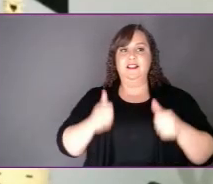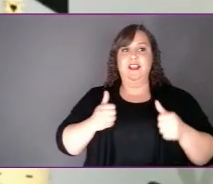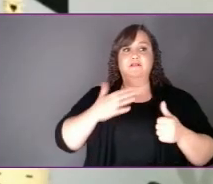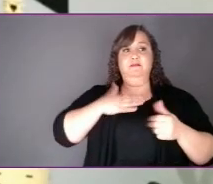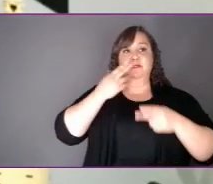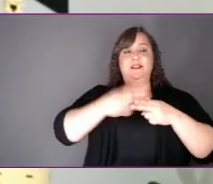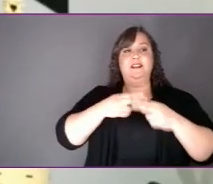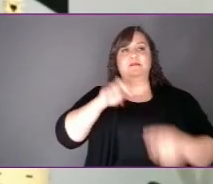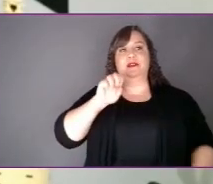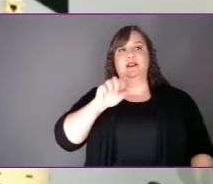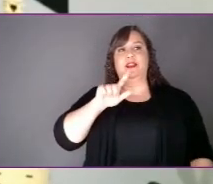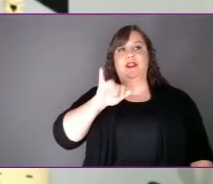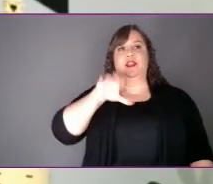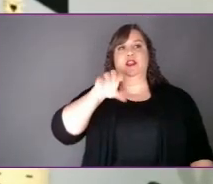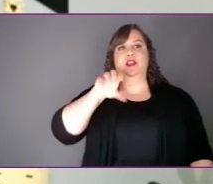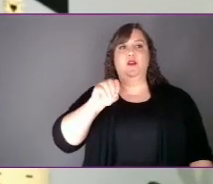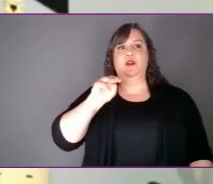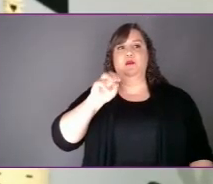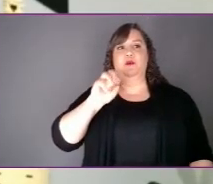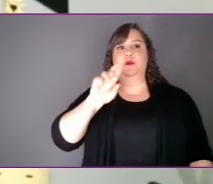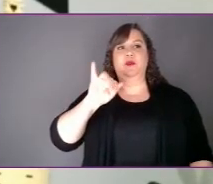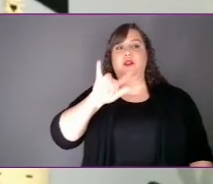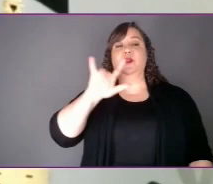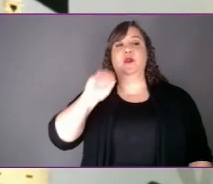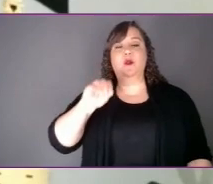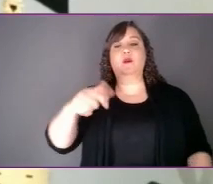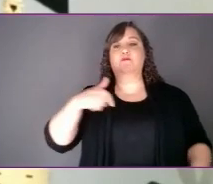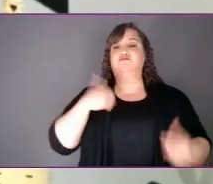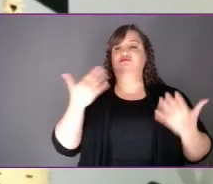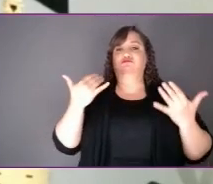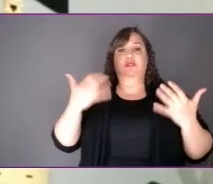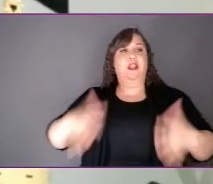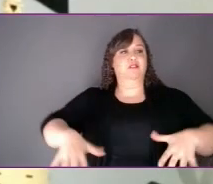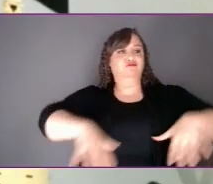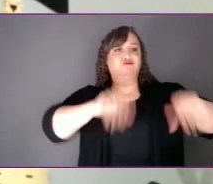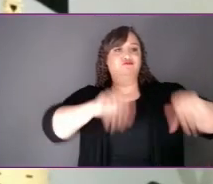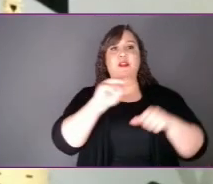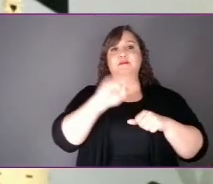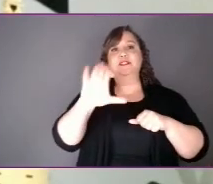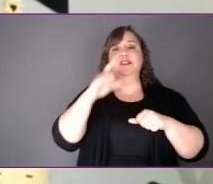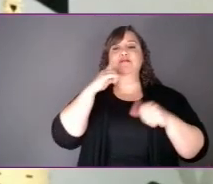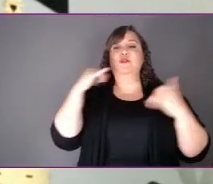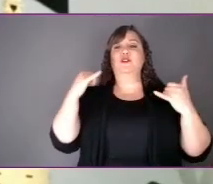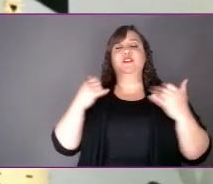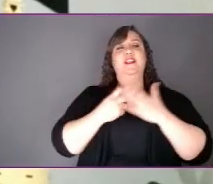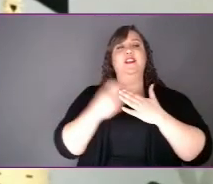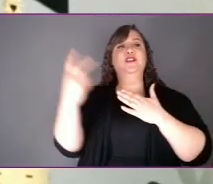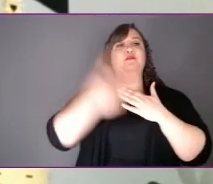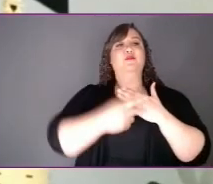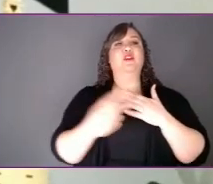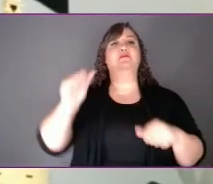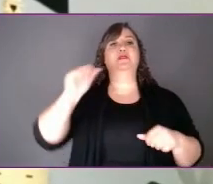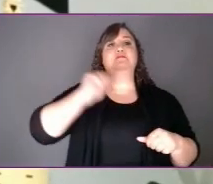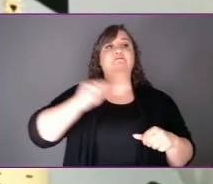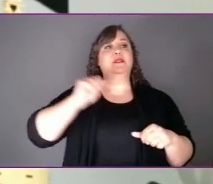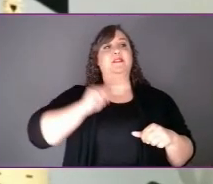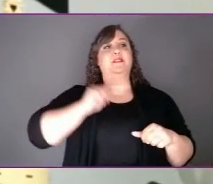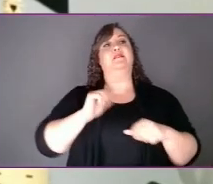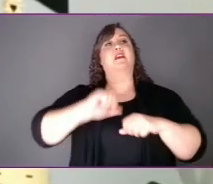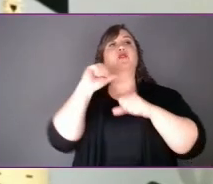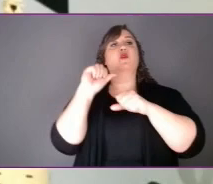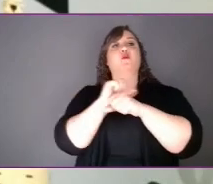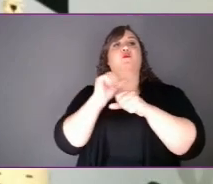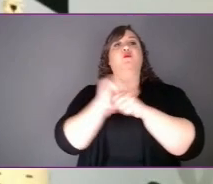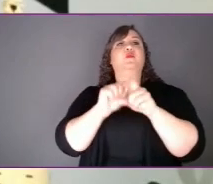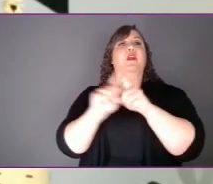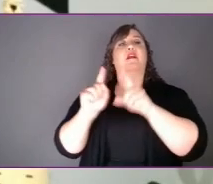episode. I'm an operations and test engineer for Mars 2020 rover Perseverance, and I also had the privilege of being an operator for